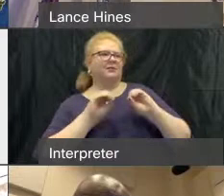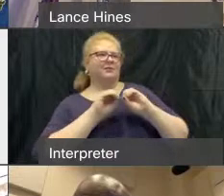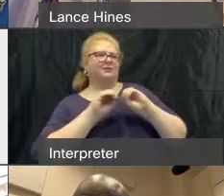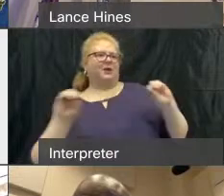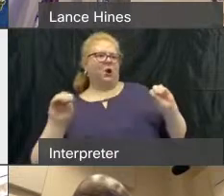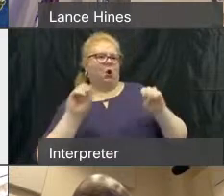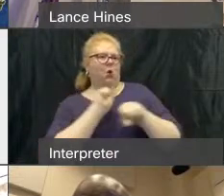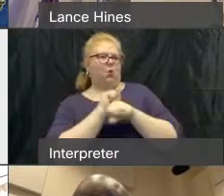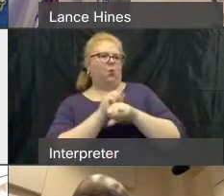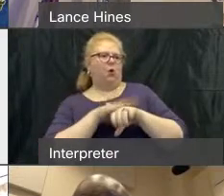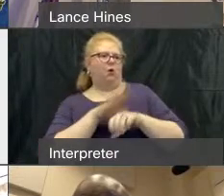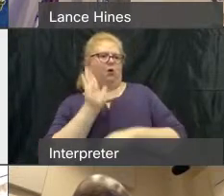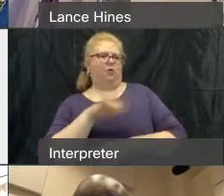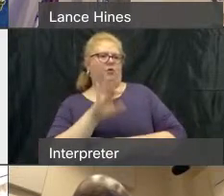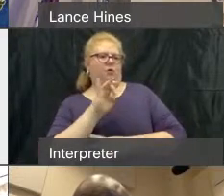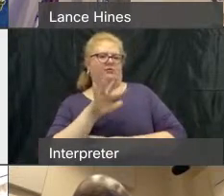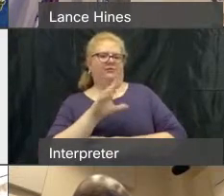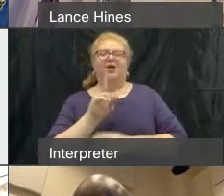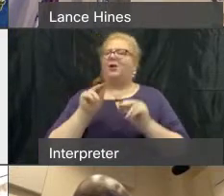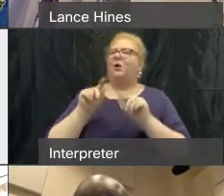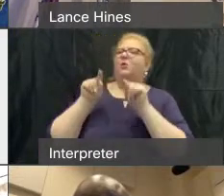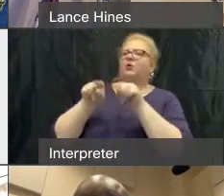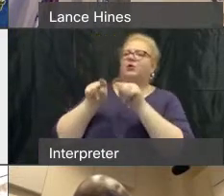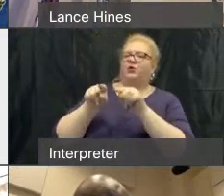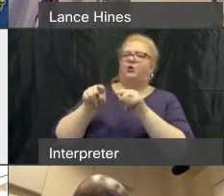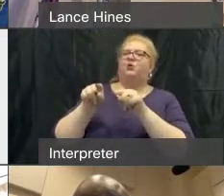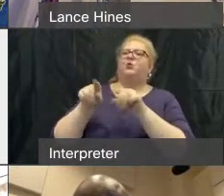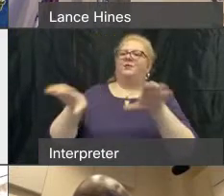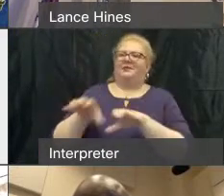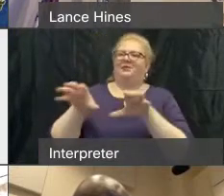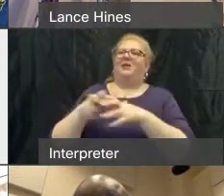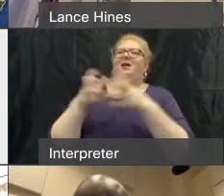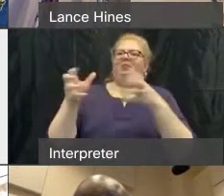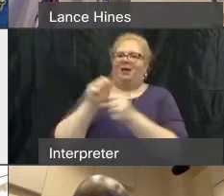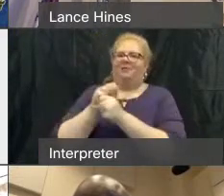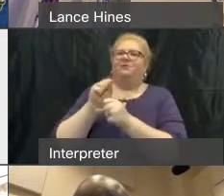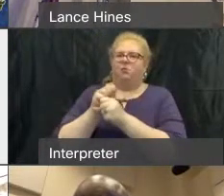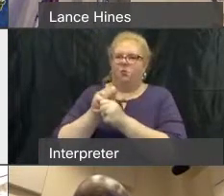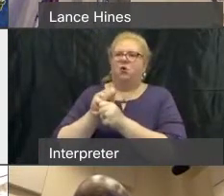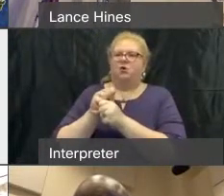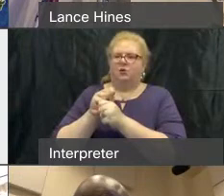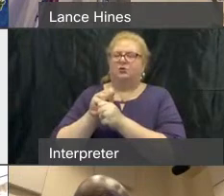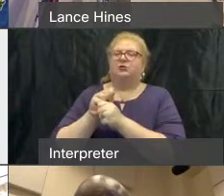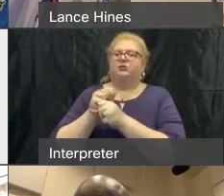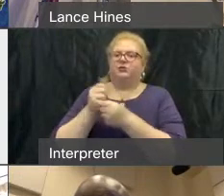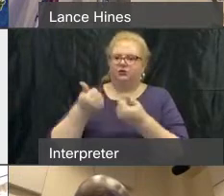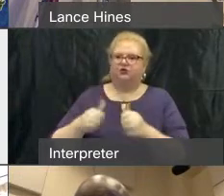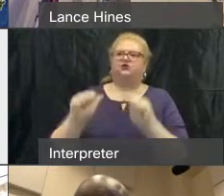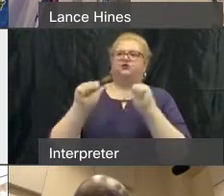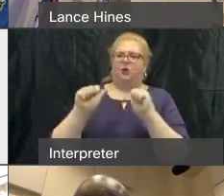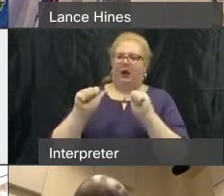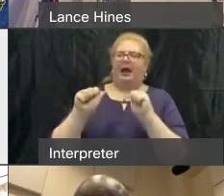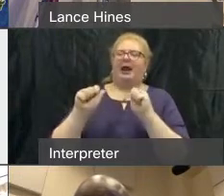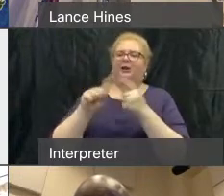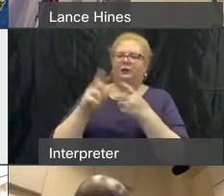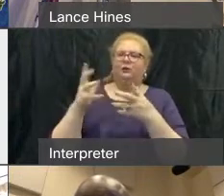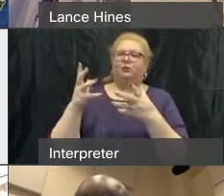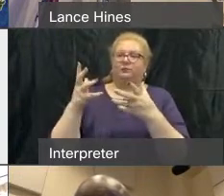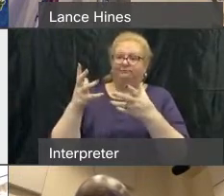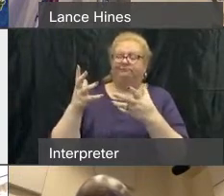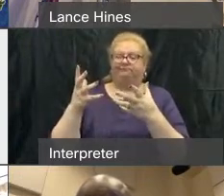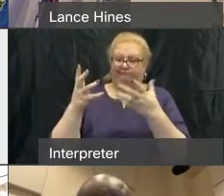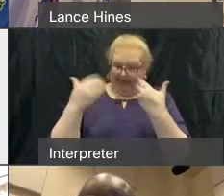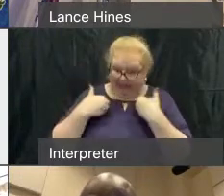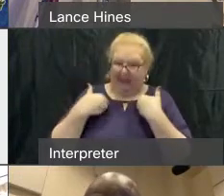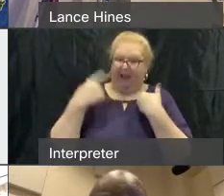work on those fields. No, I said you've done a lot of work on trying to get something done,